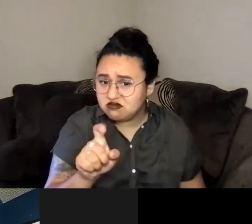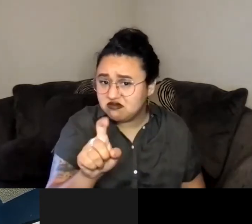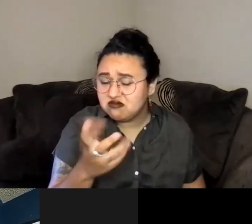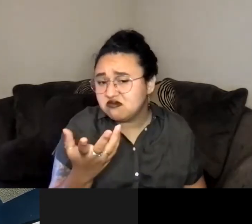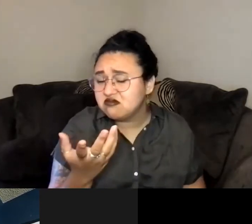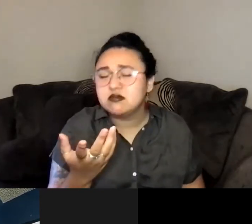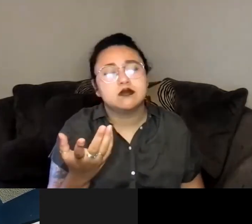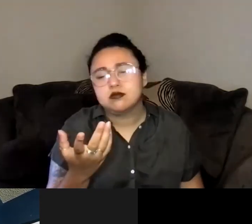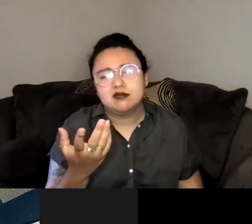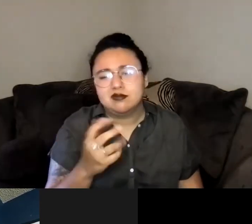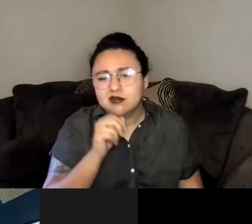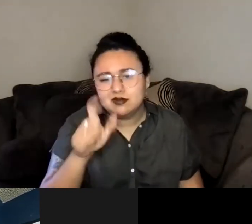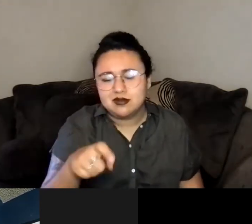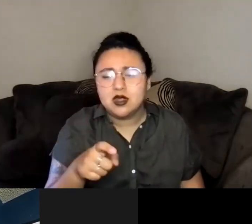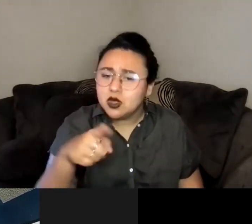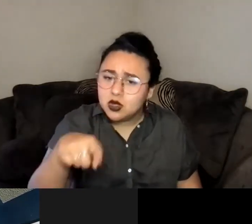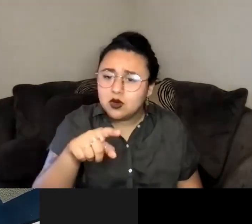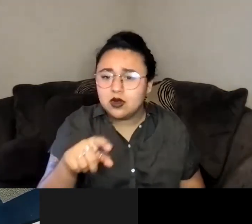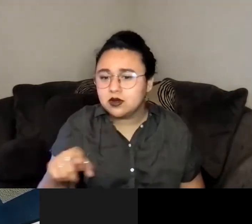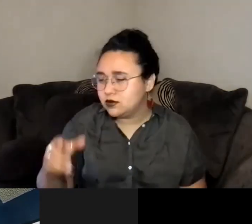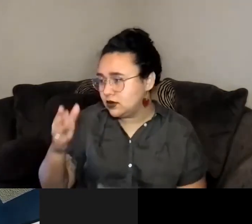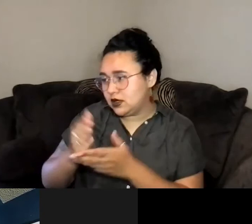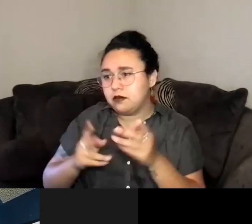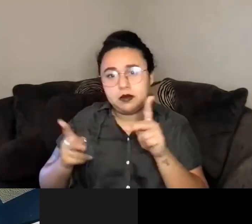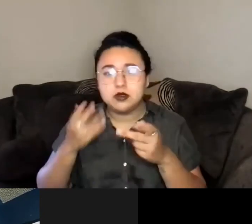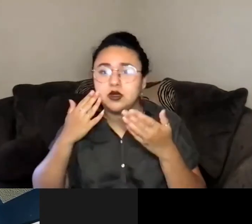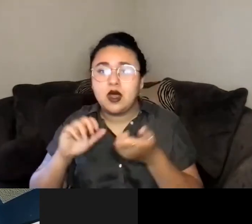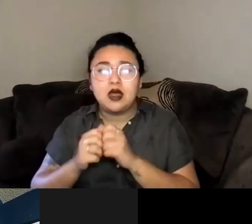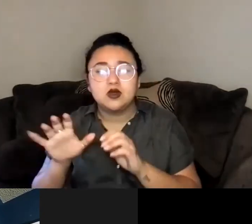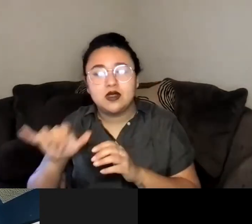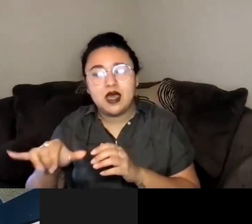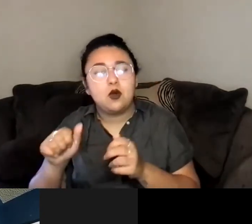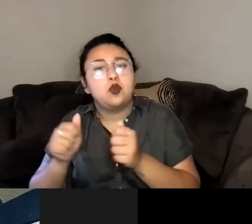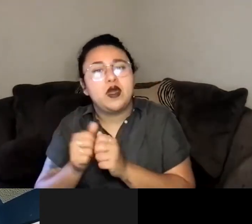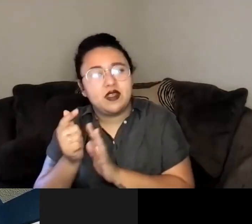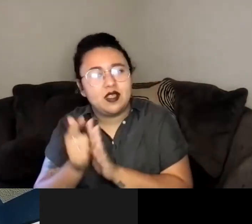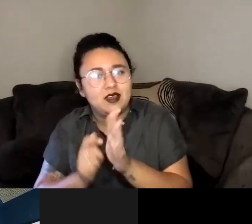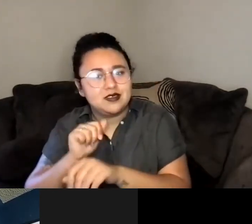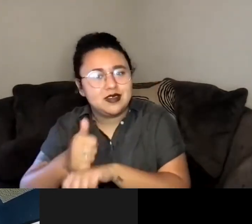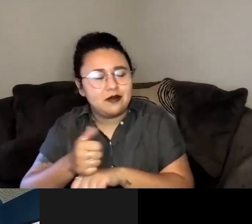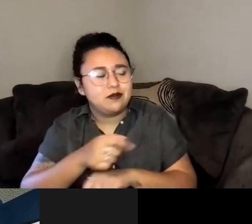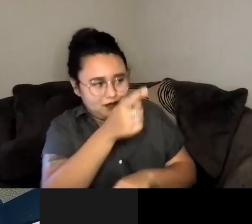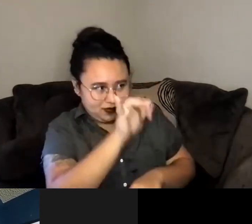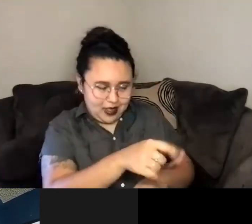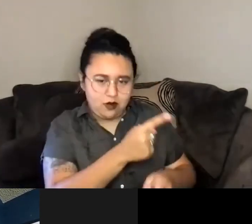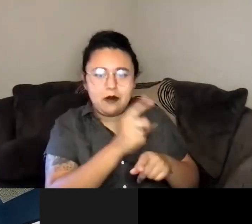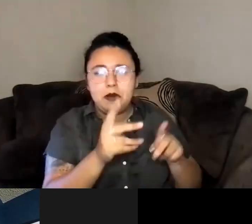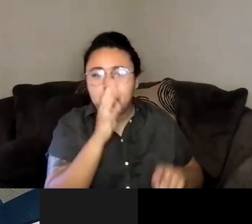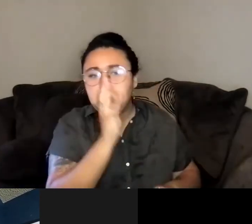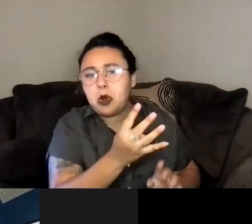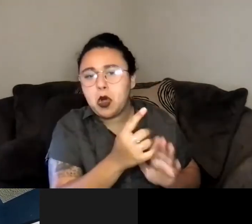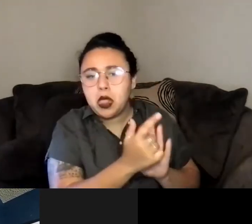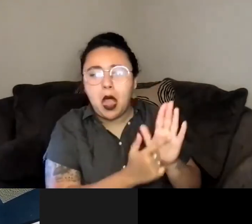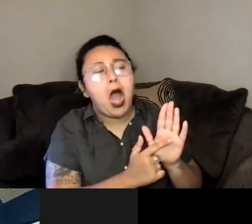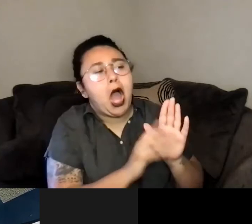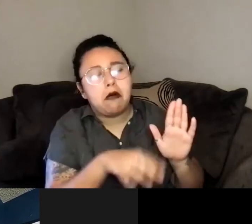can change. Some people don't know how to do those things even with the laws, but right, exactly. Ignore the law. Exactly.